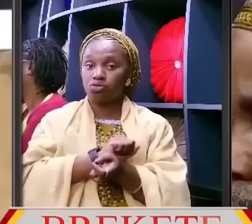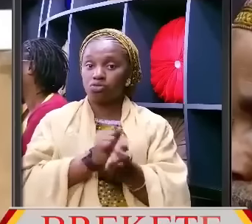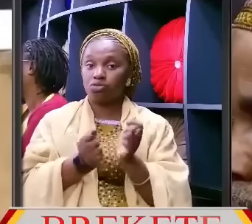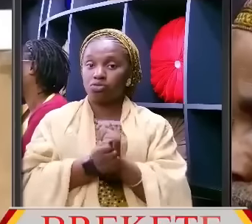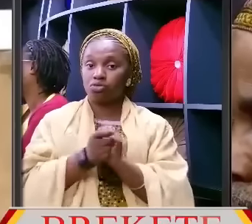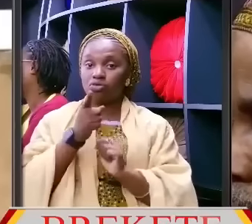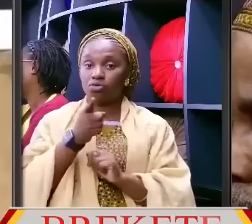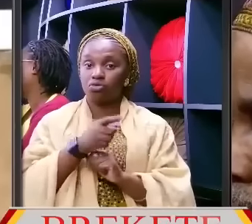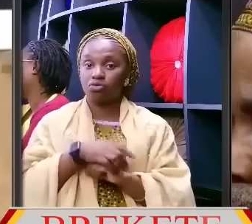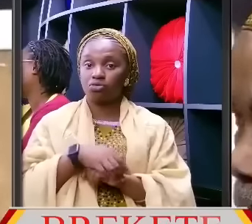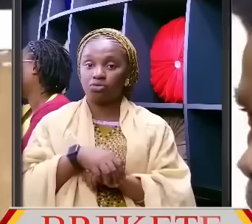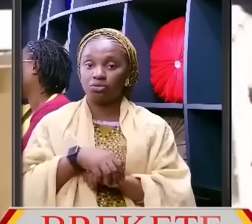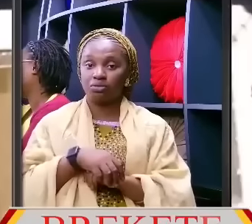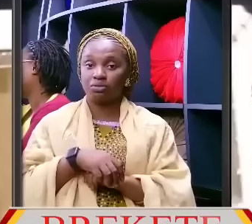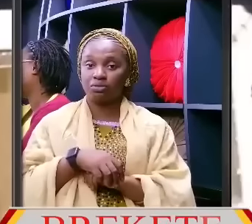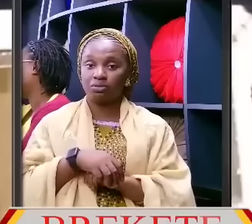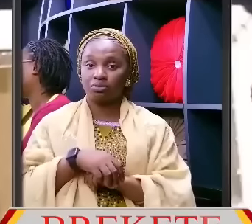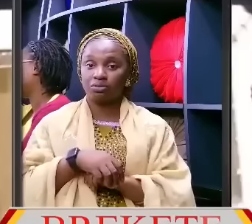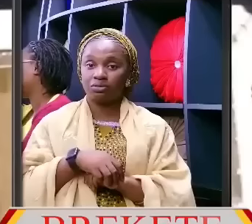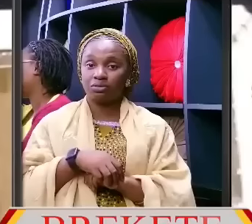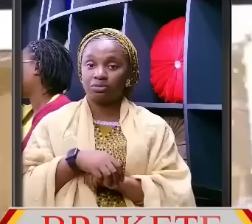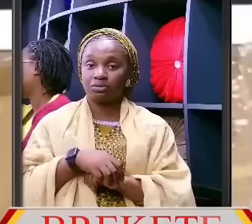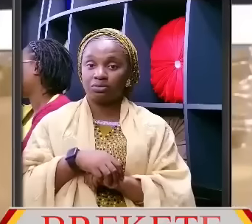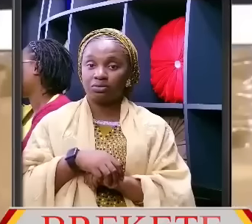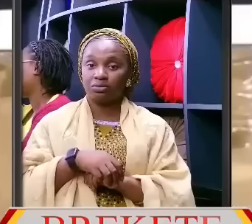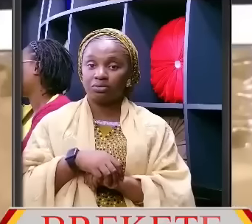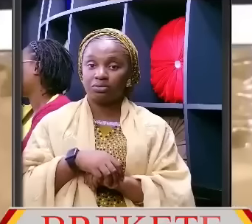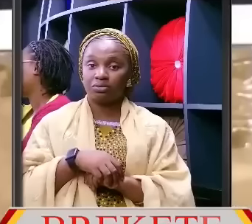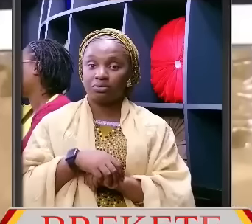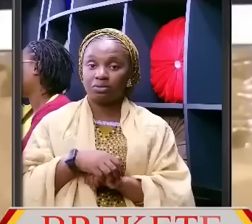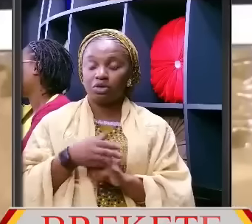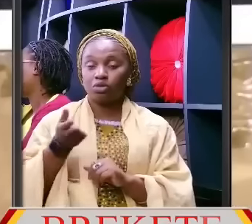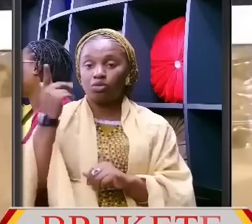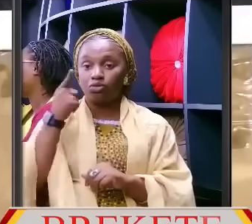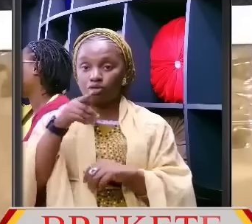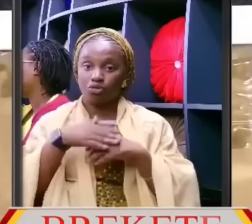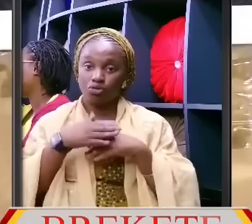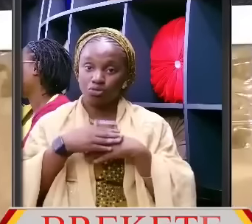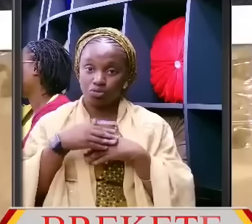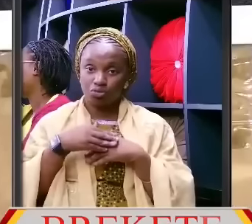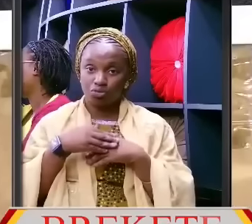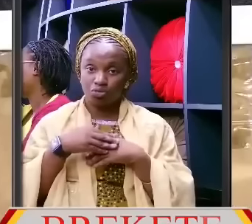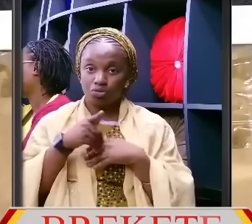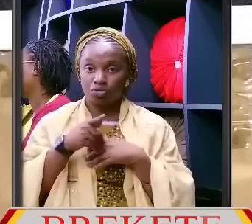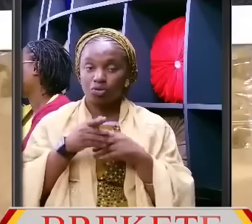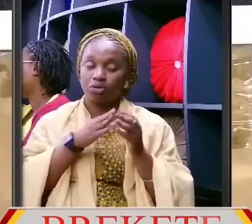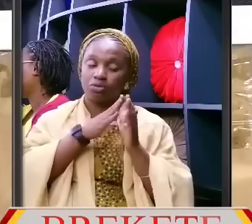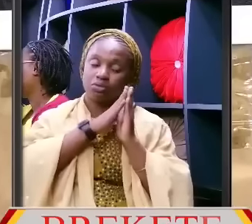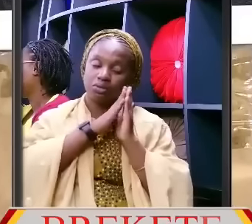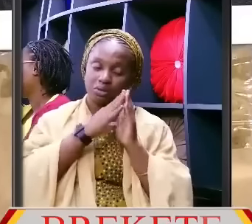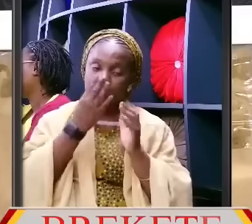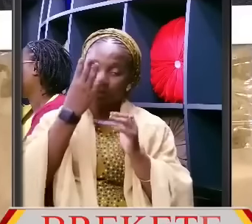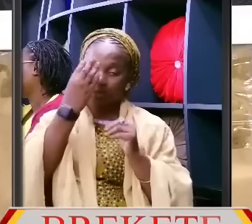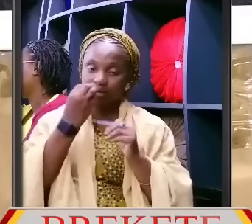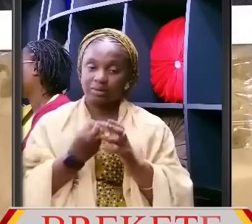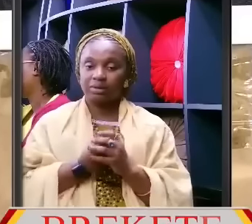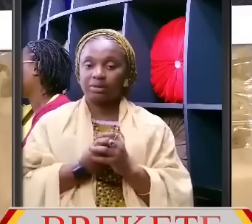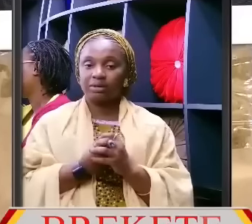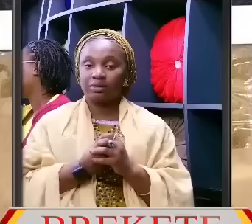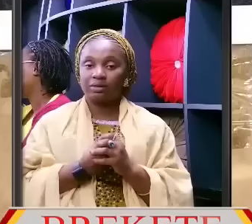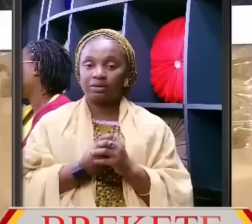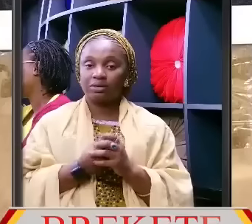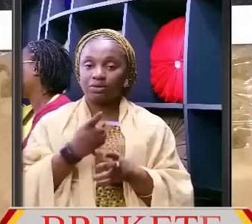She go they ask you, here they paying you, here no they paying you. Before you know what thing happen, sleep don't carry you go. You